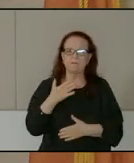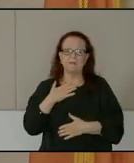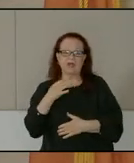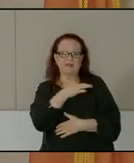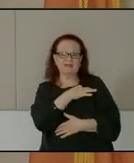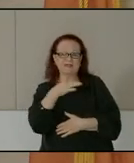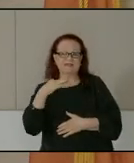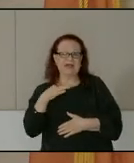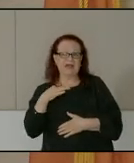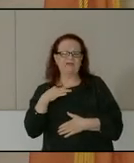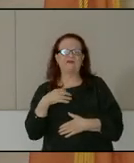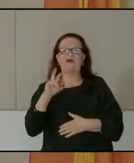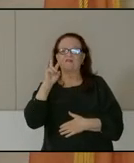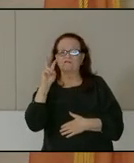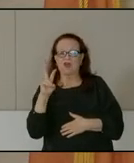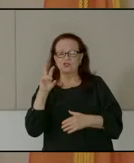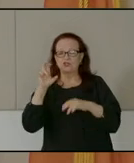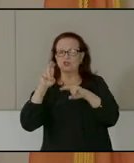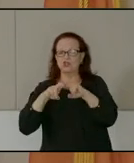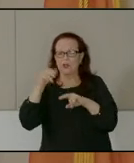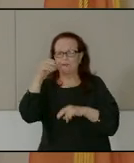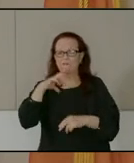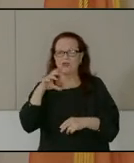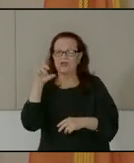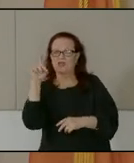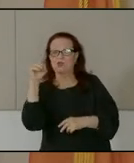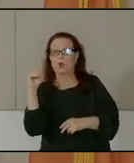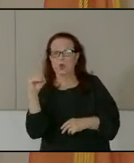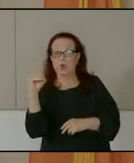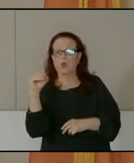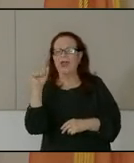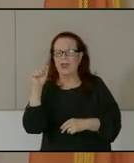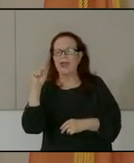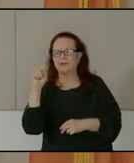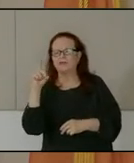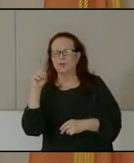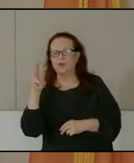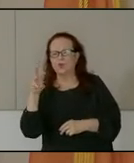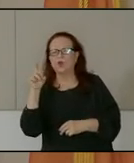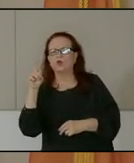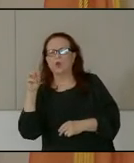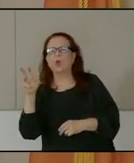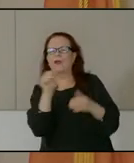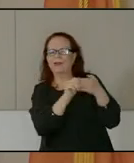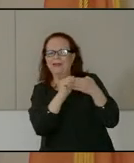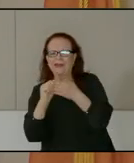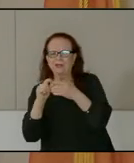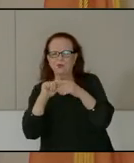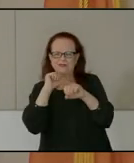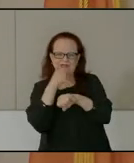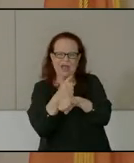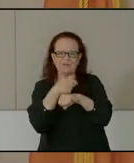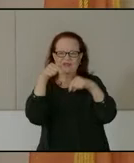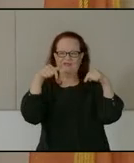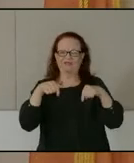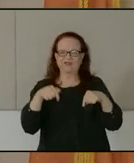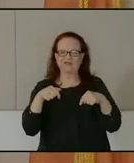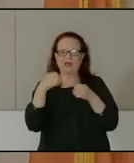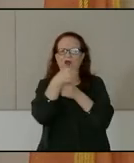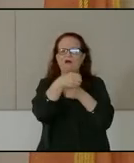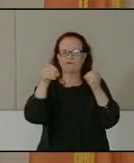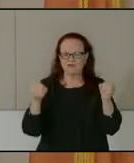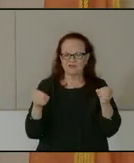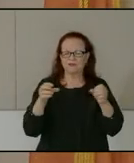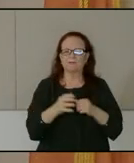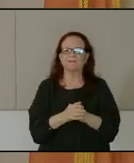who joined with me in helping to move this item forward to lead the charge to establish this office. And